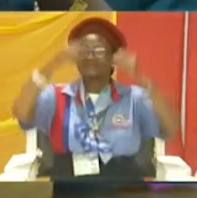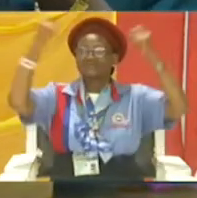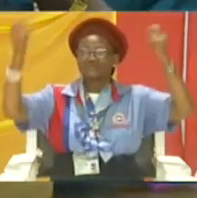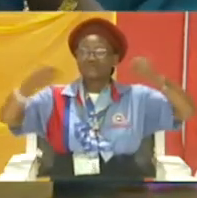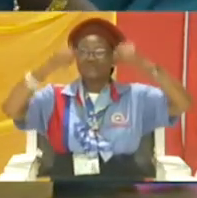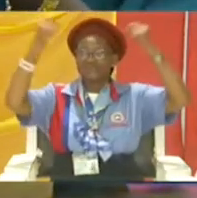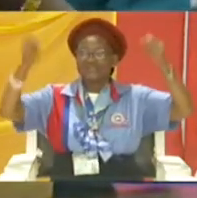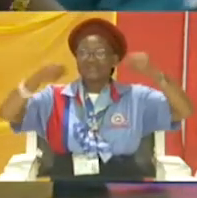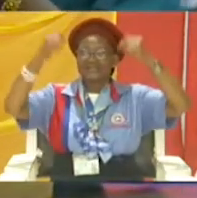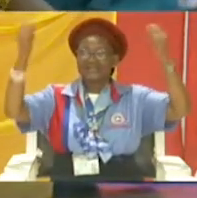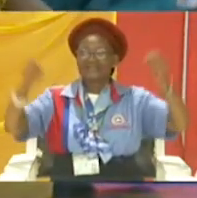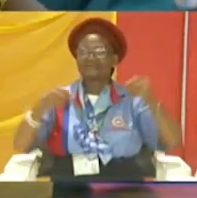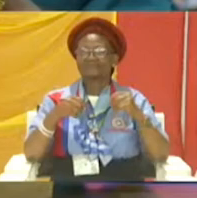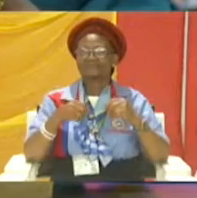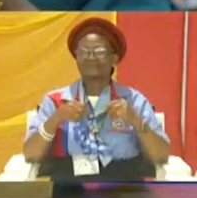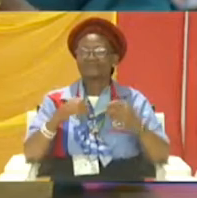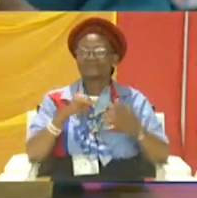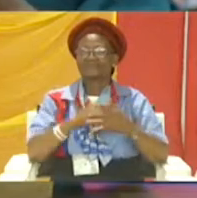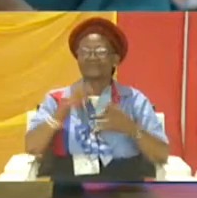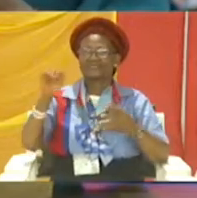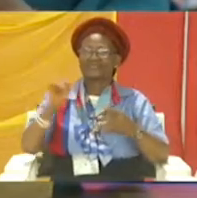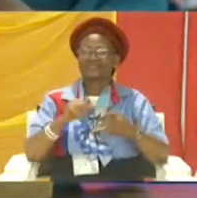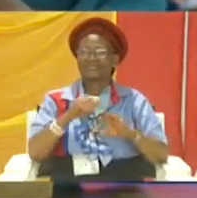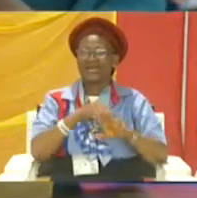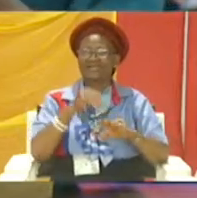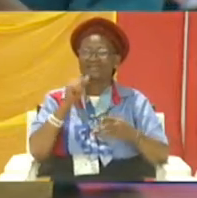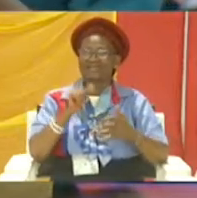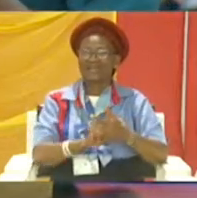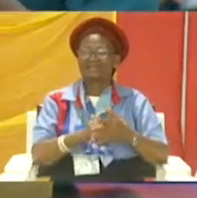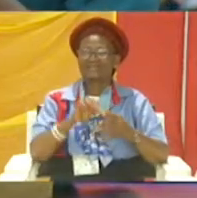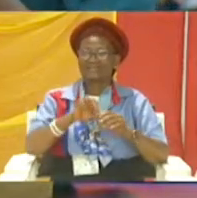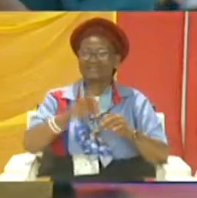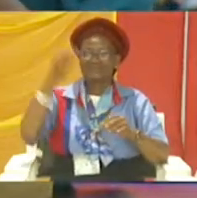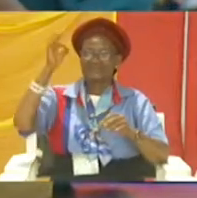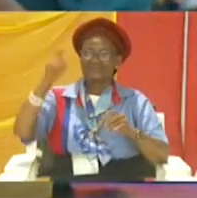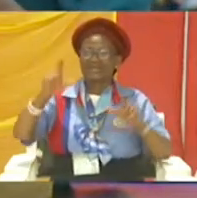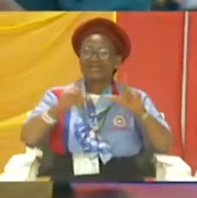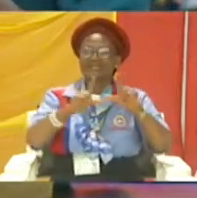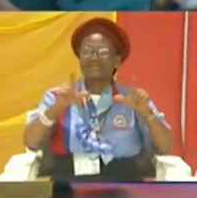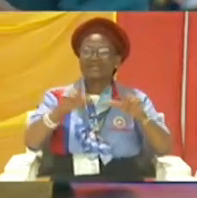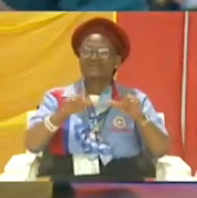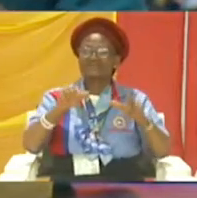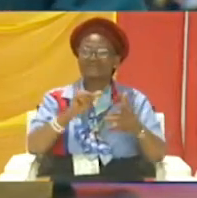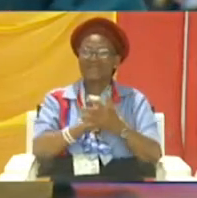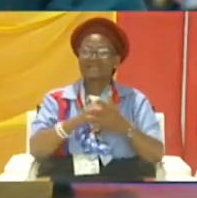Jubilee, it is at that spiritual level that the thing is most